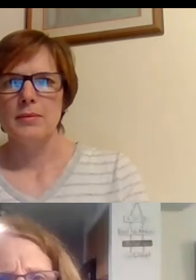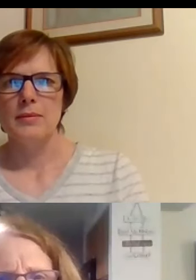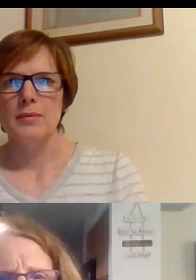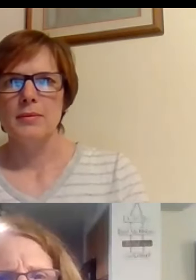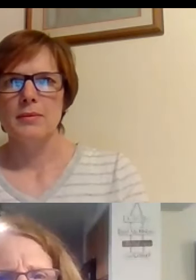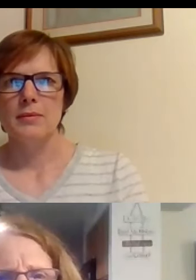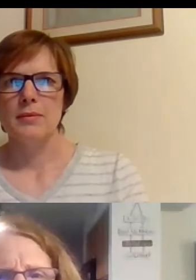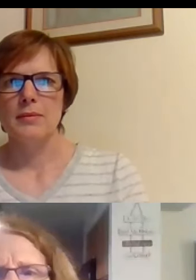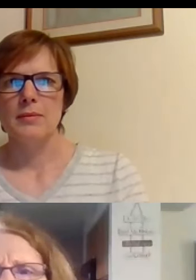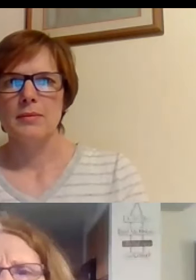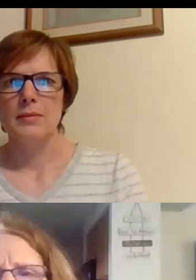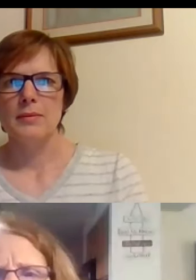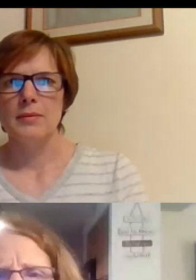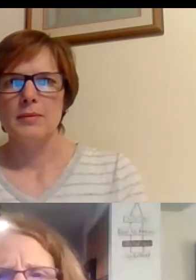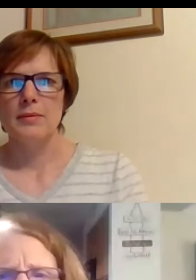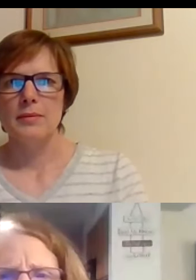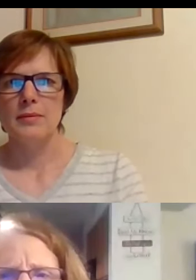Okay,